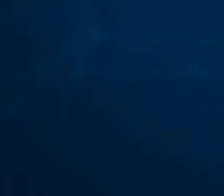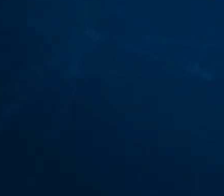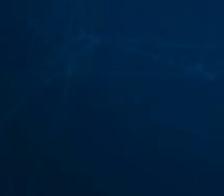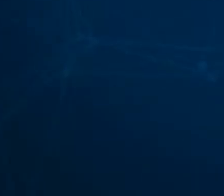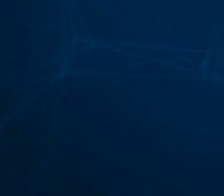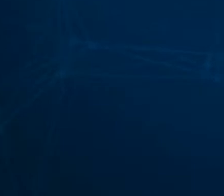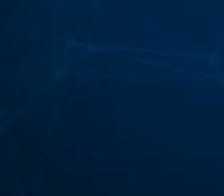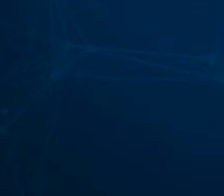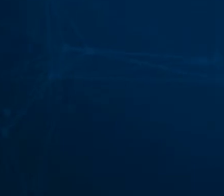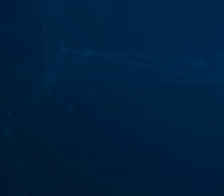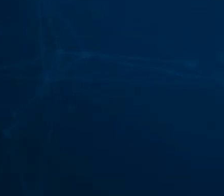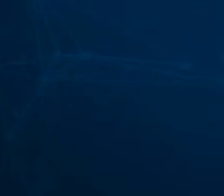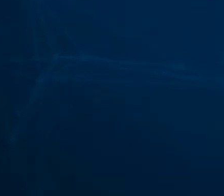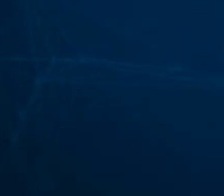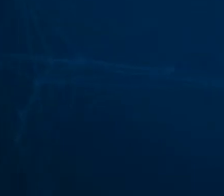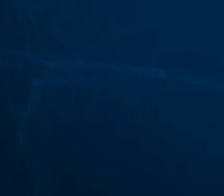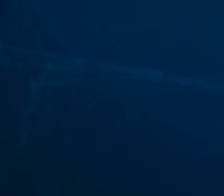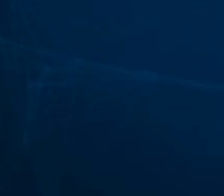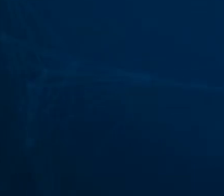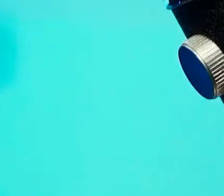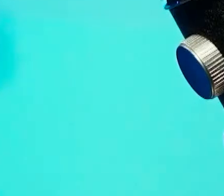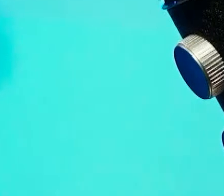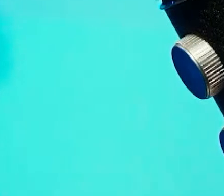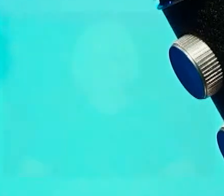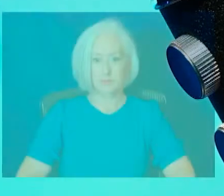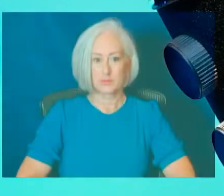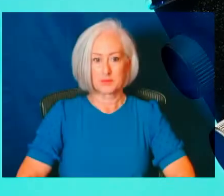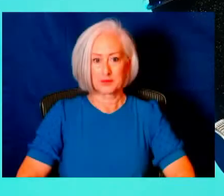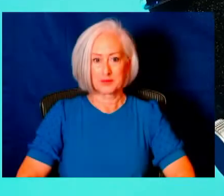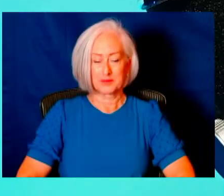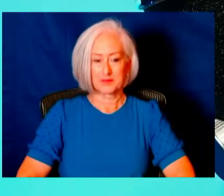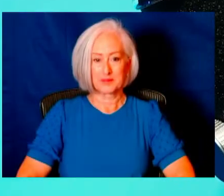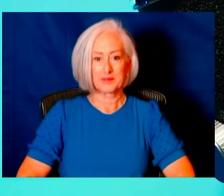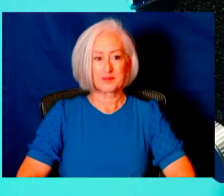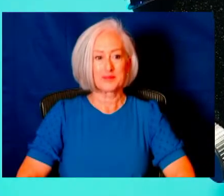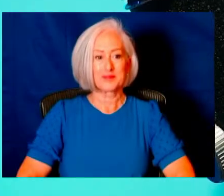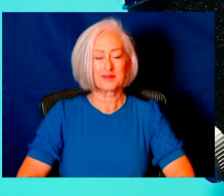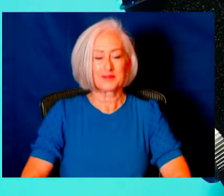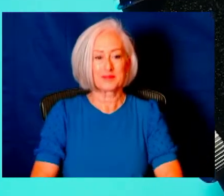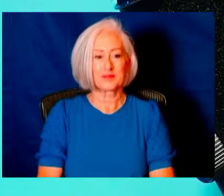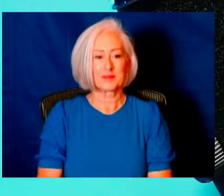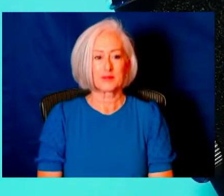Don't forget to point to me here, people.